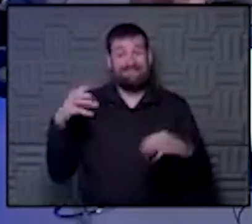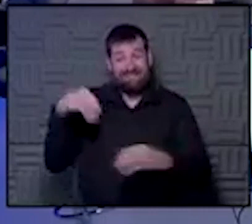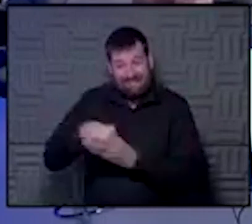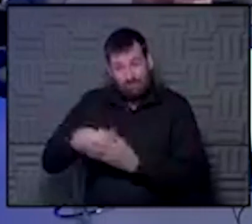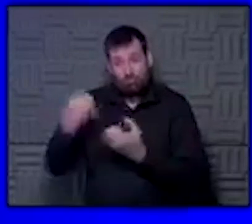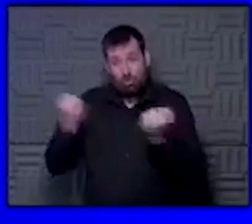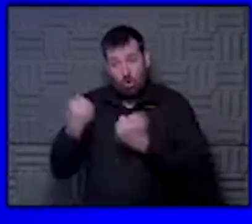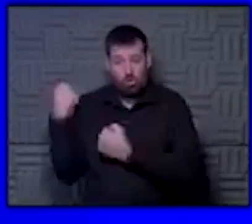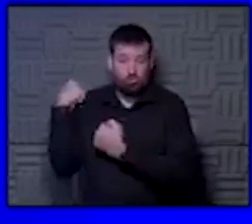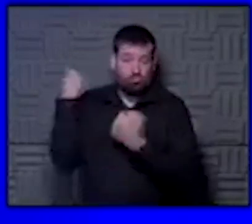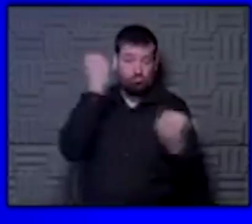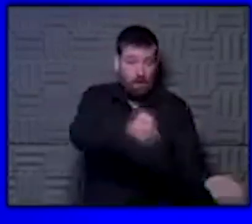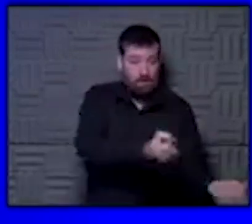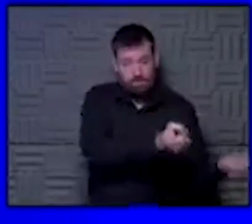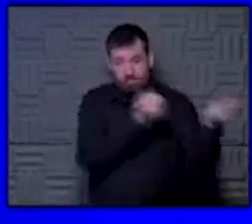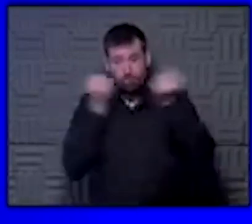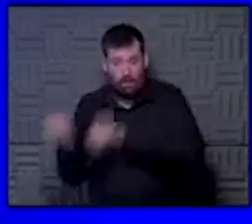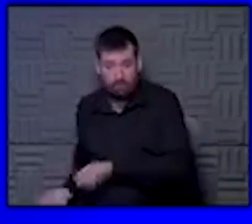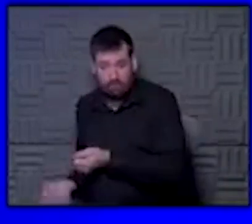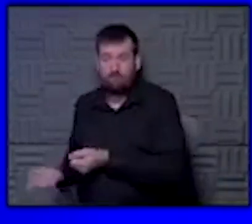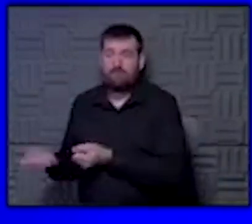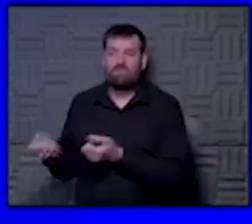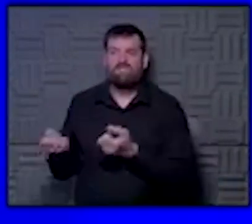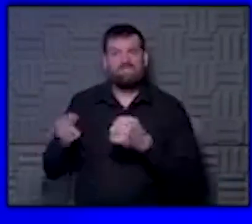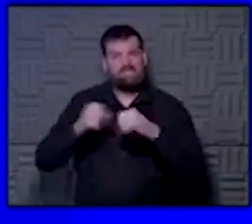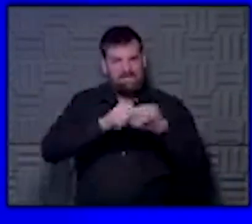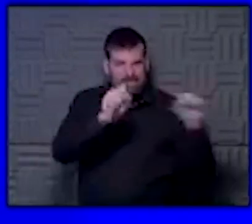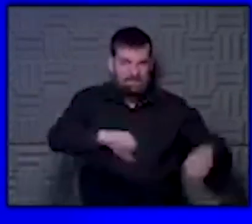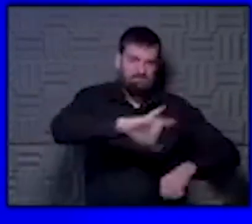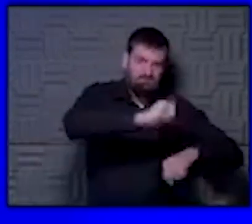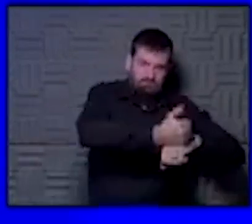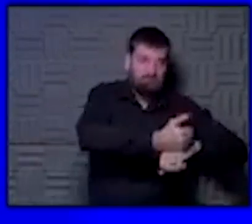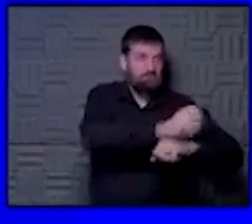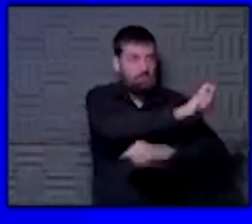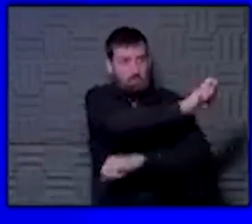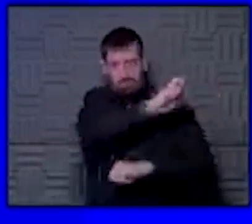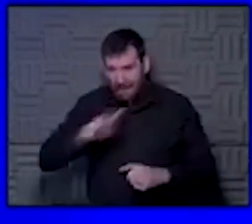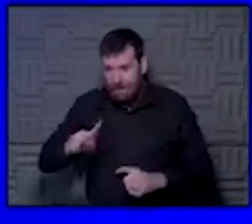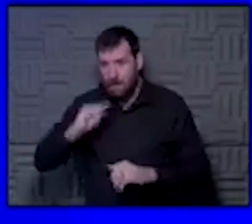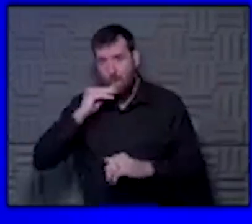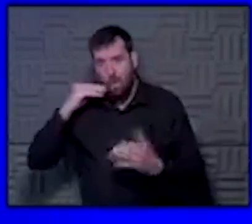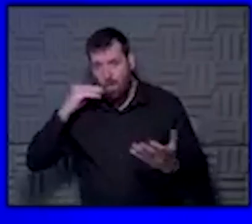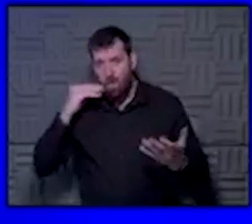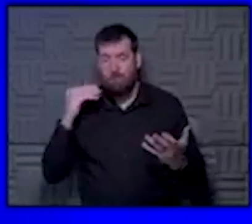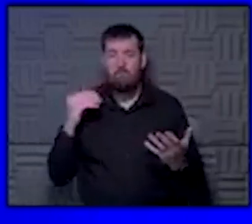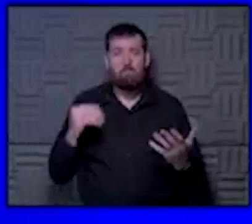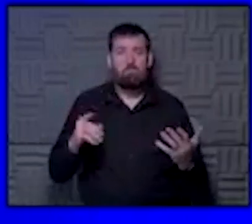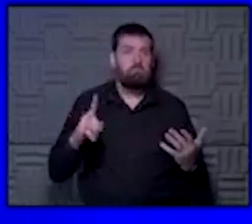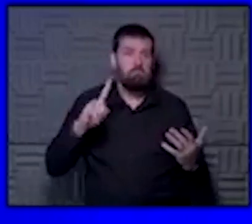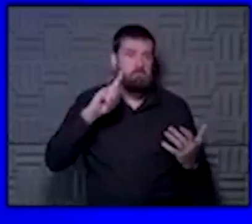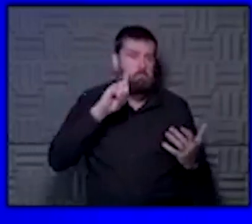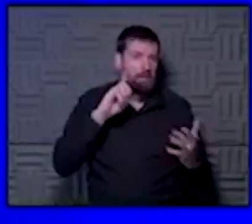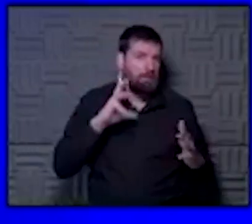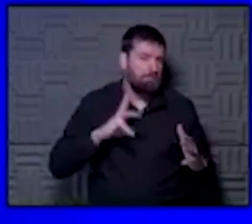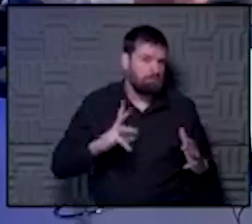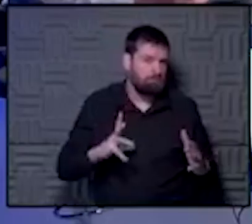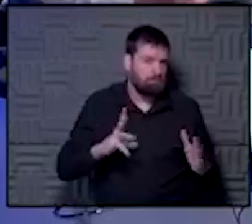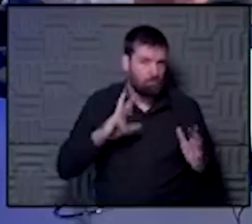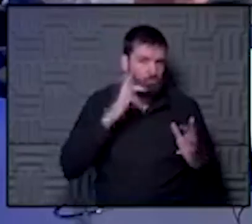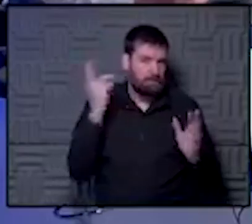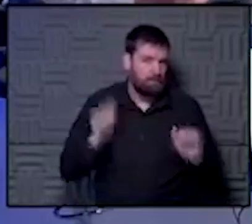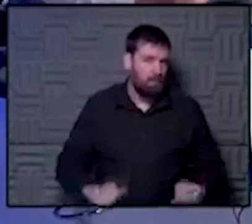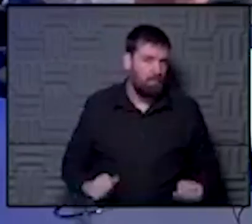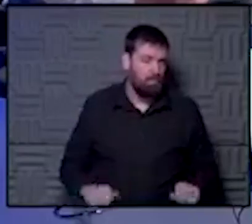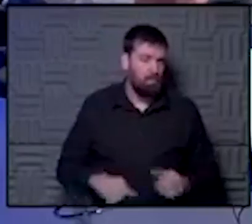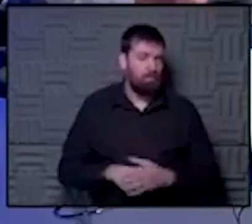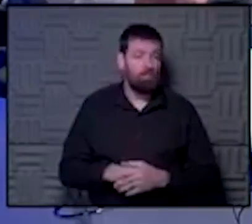car driving to that place, there's a system in place and you're going back home, I think that's reasonable. Yeah, I'm with you.